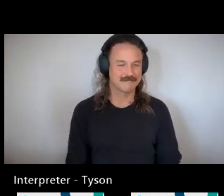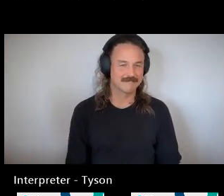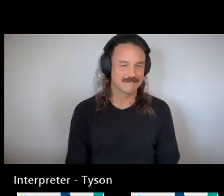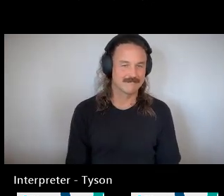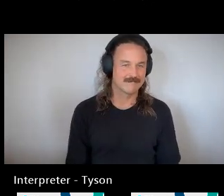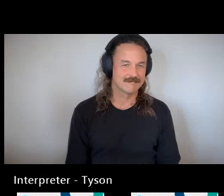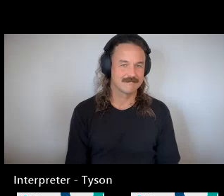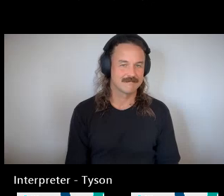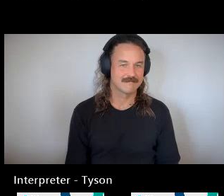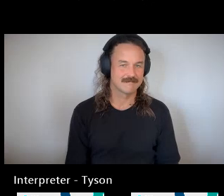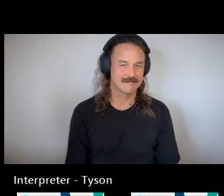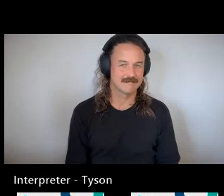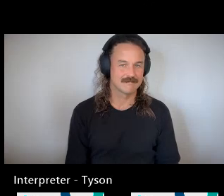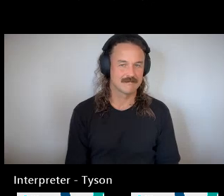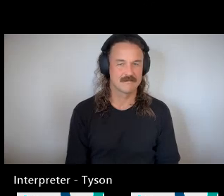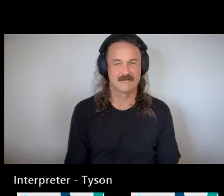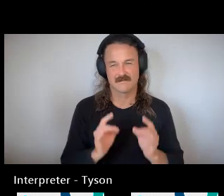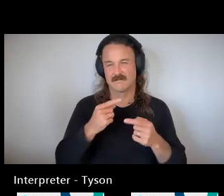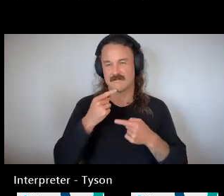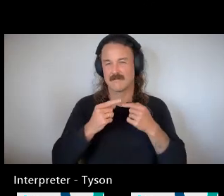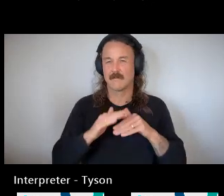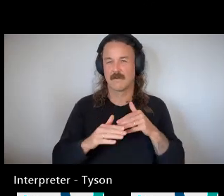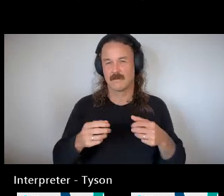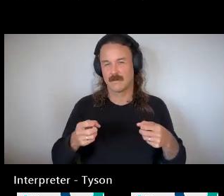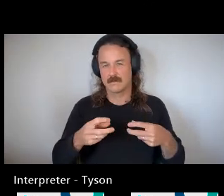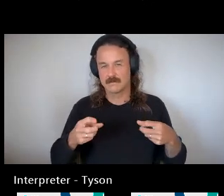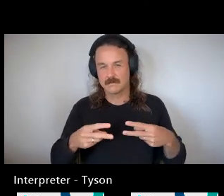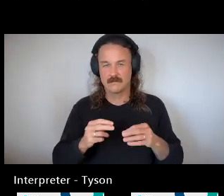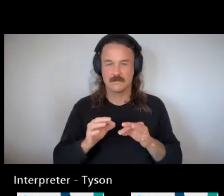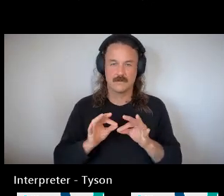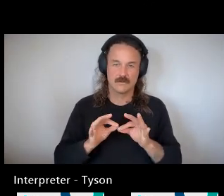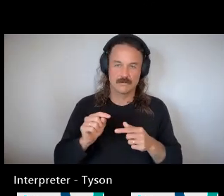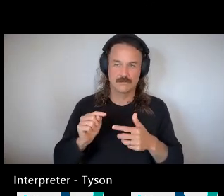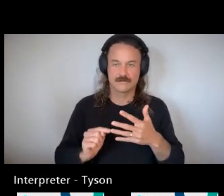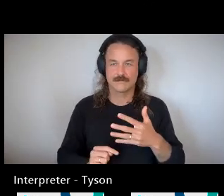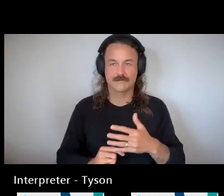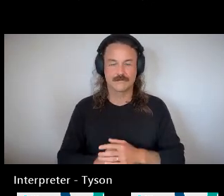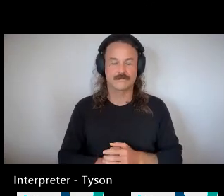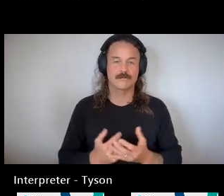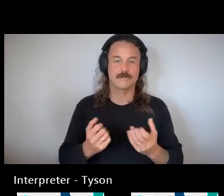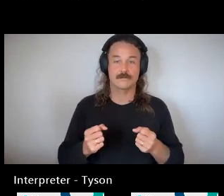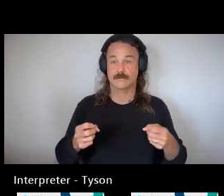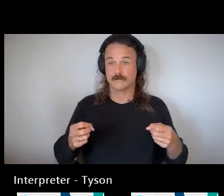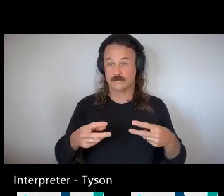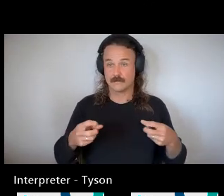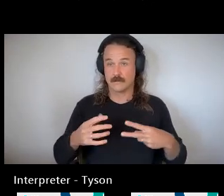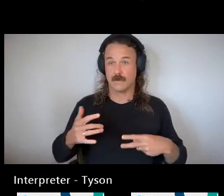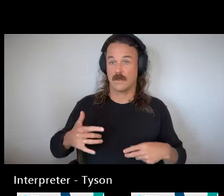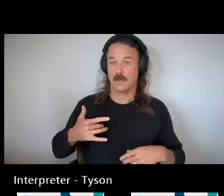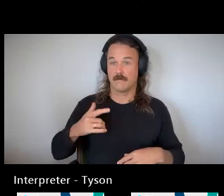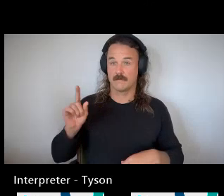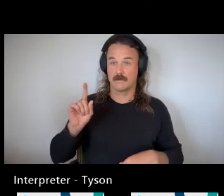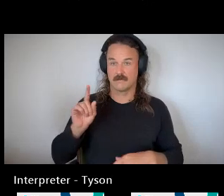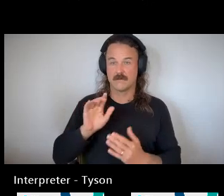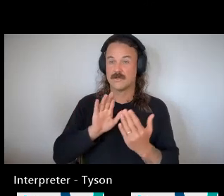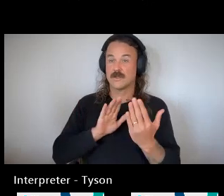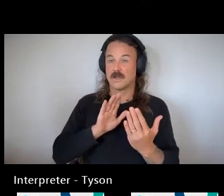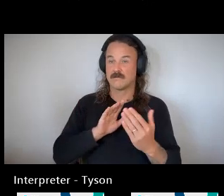I'll start with some accessibility and other housekeeping issues. So we've got live captions today. So in the chat, there should be a